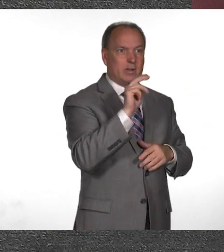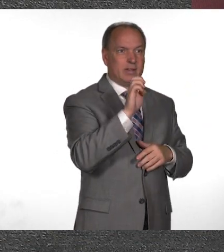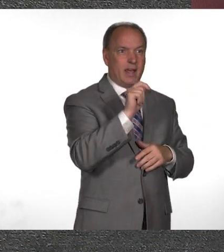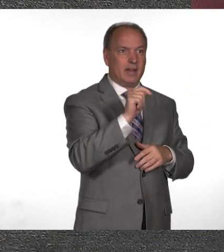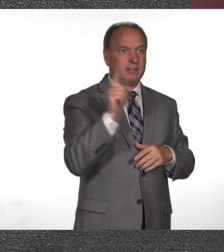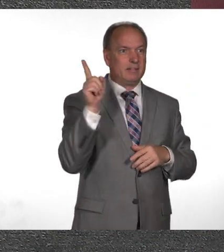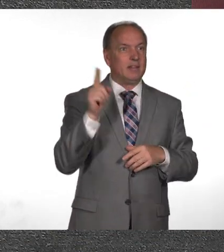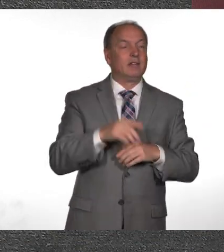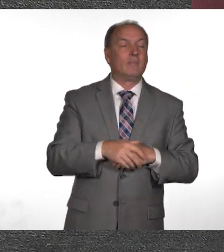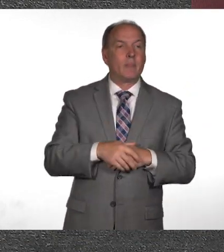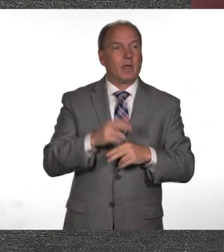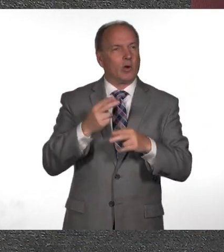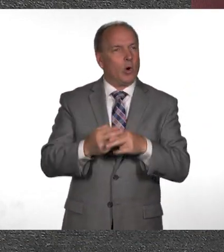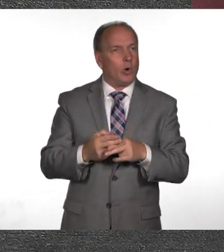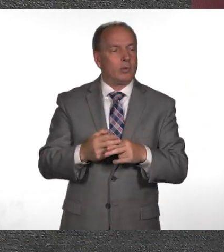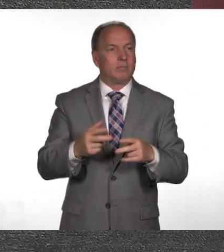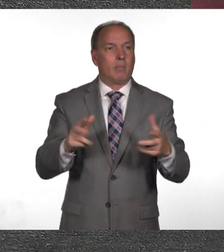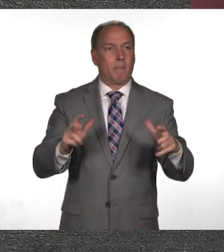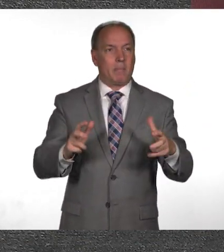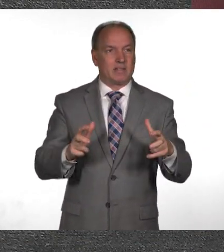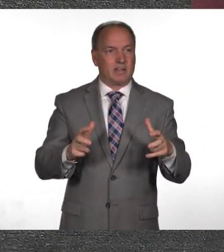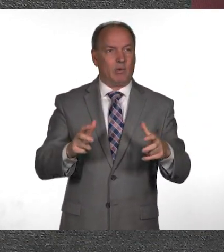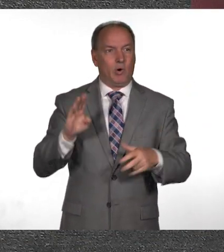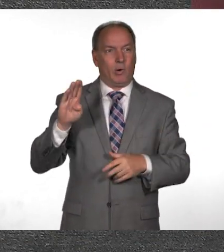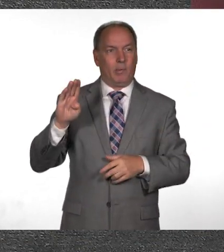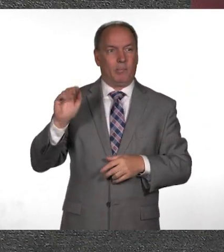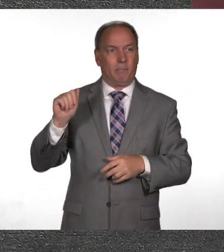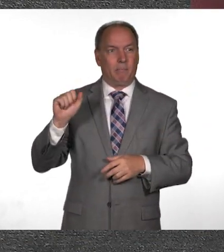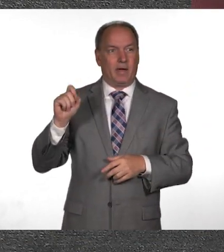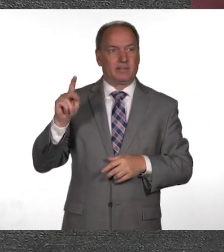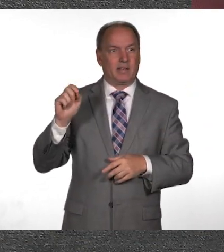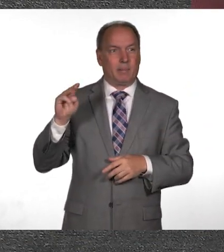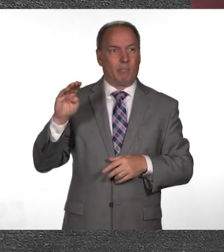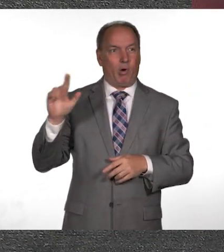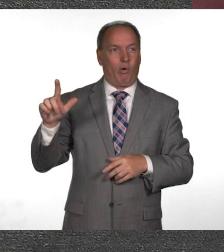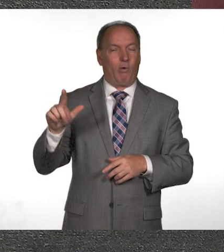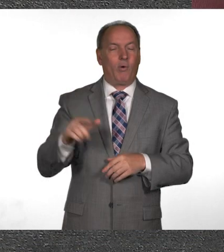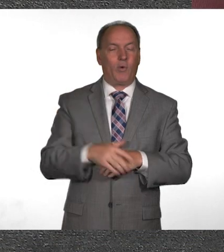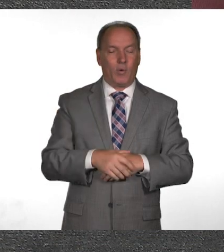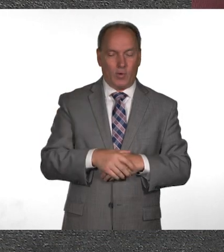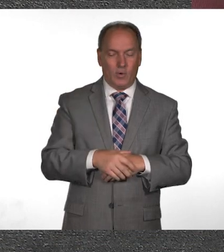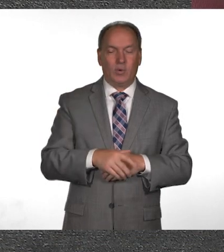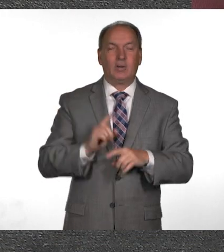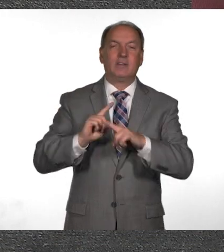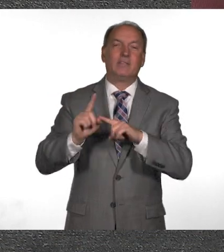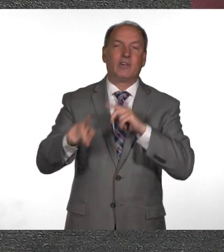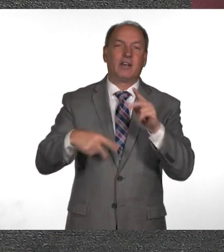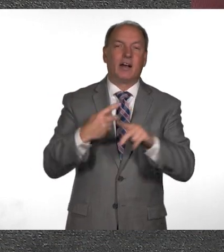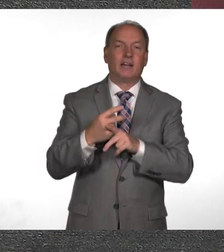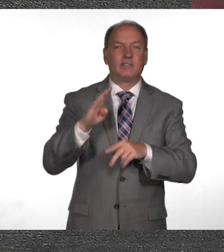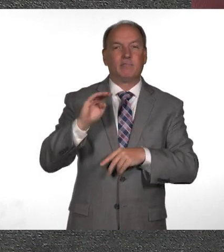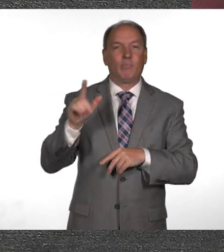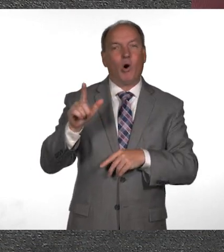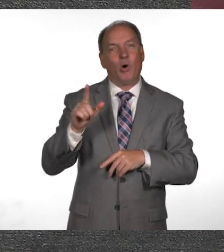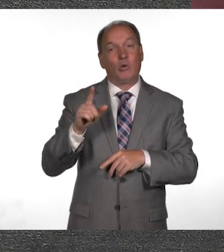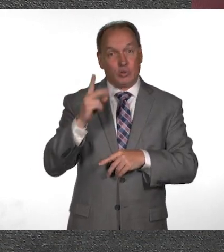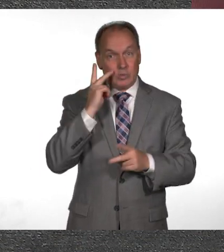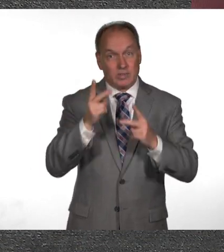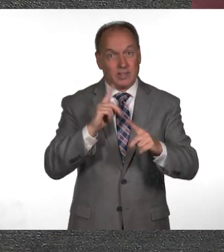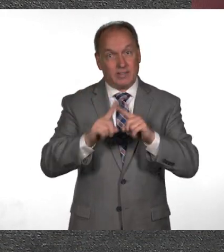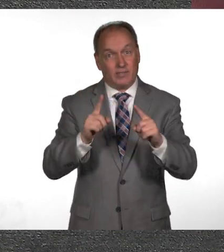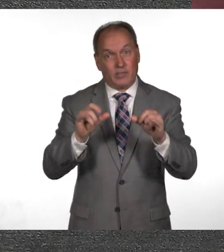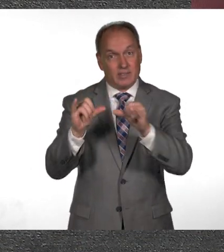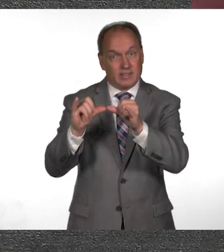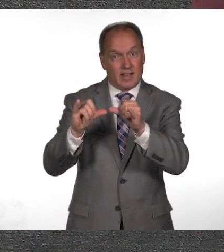this one's called? It's called a basketball. Yeah. So these are some different kinds of balls, and you can see they're different